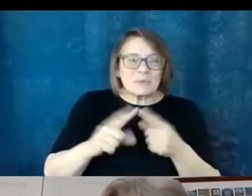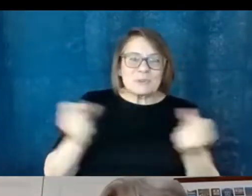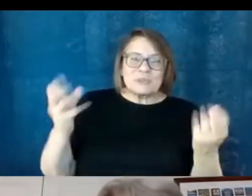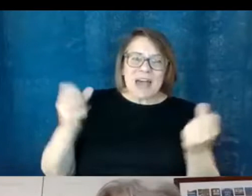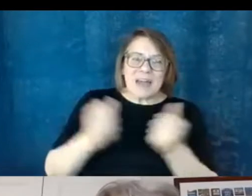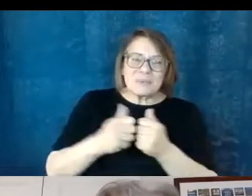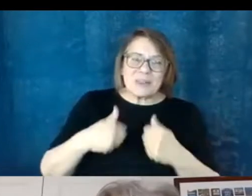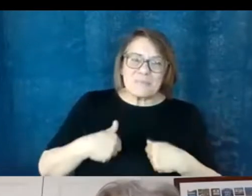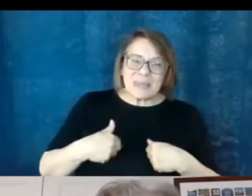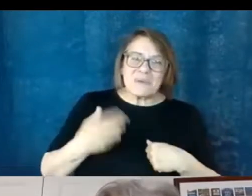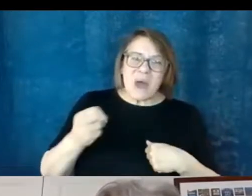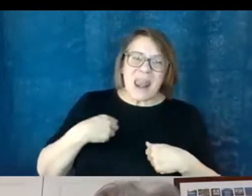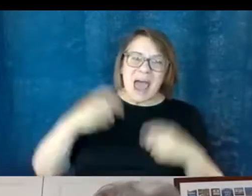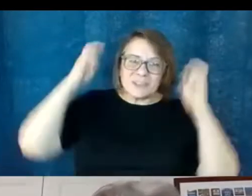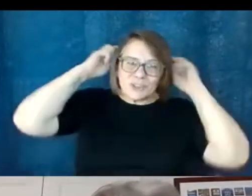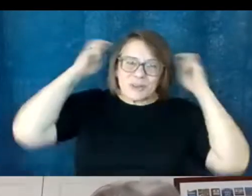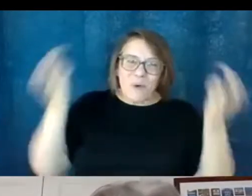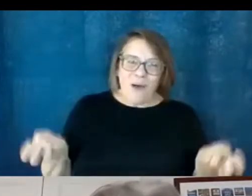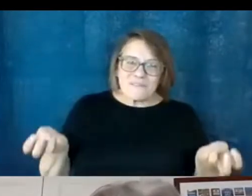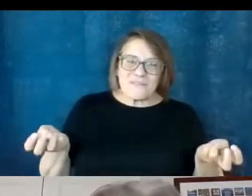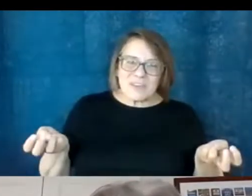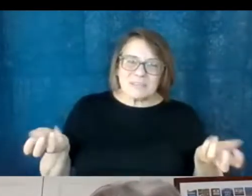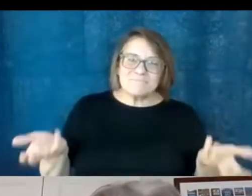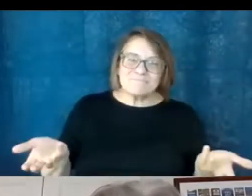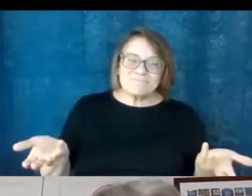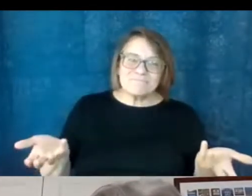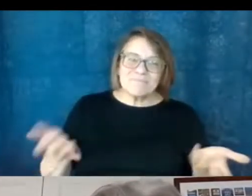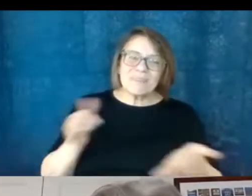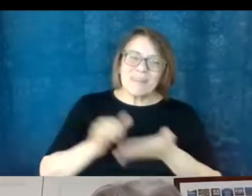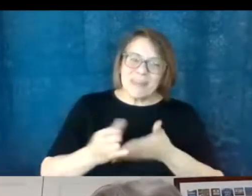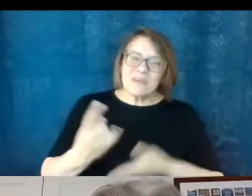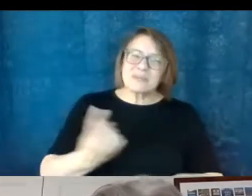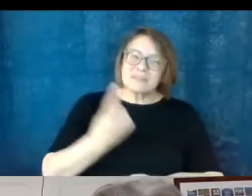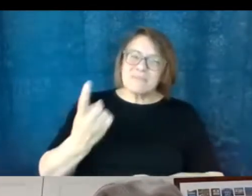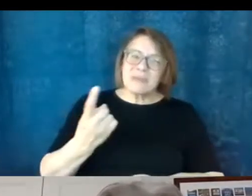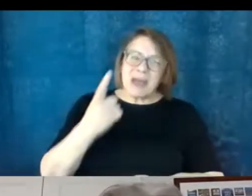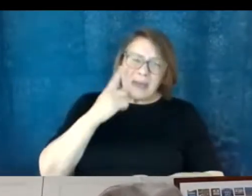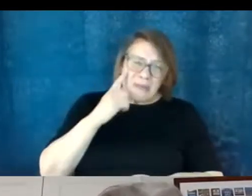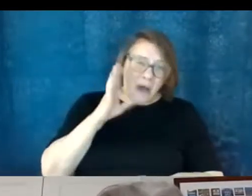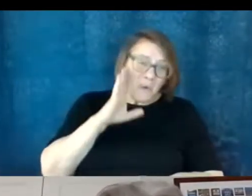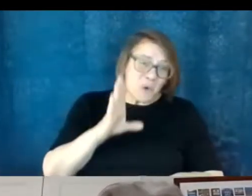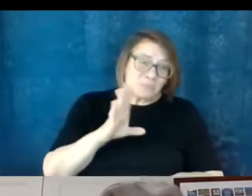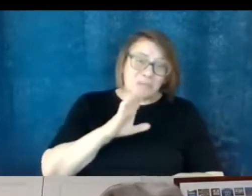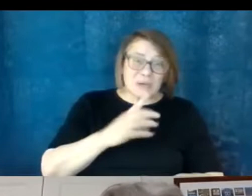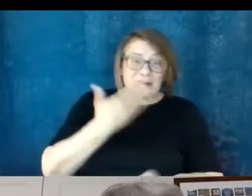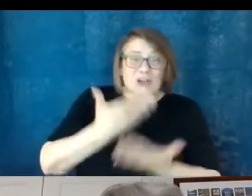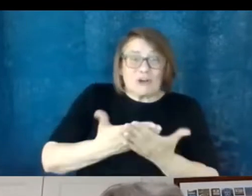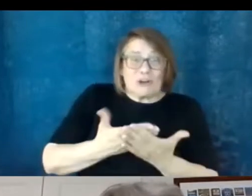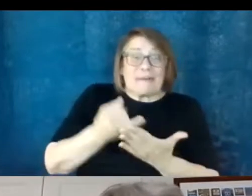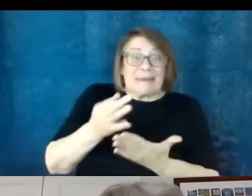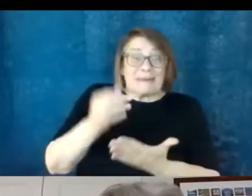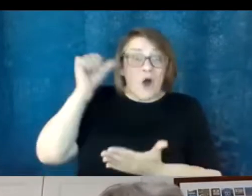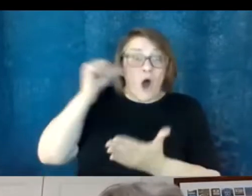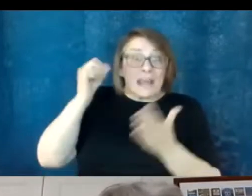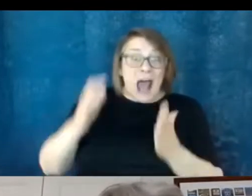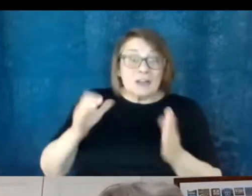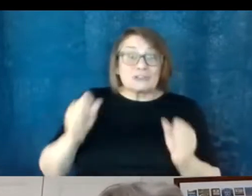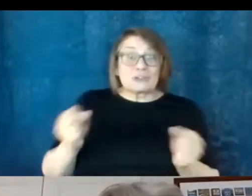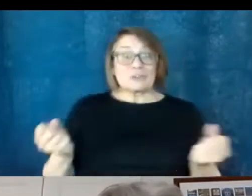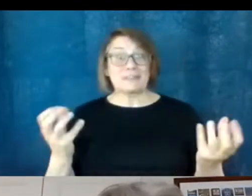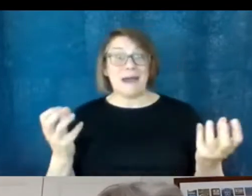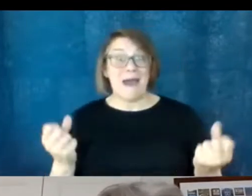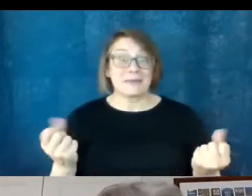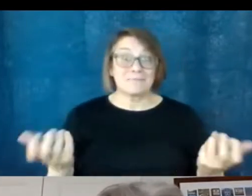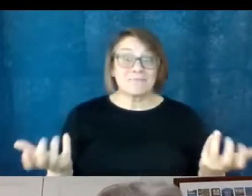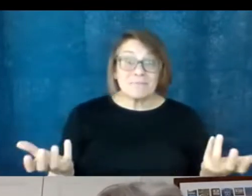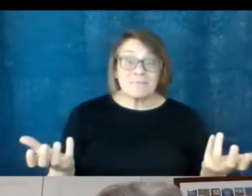my hearing devices off. And that was something that I thought would be really good if audiologists would be able to do.